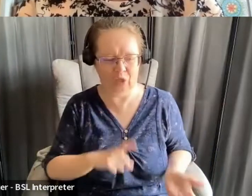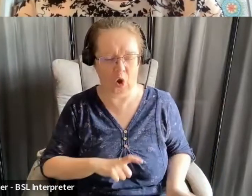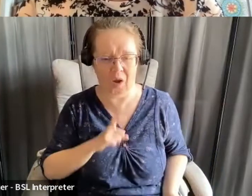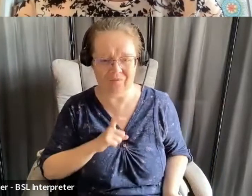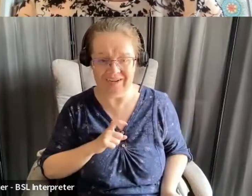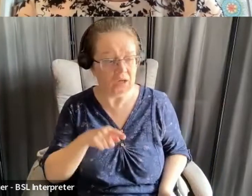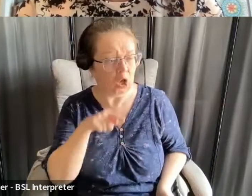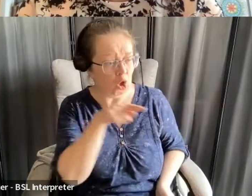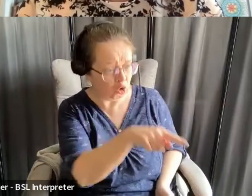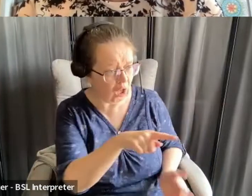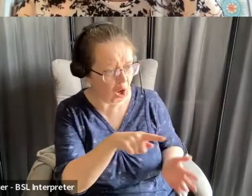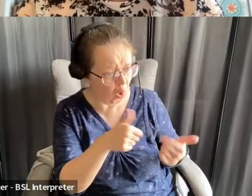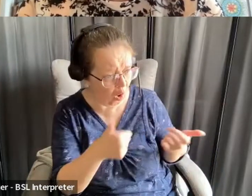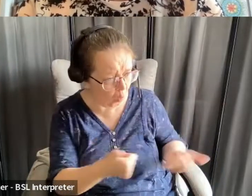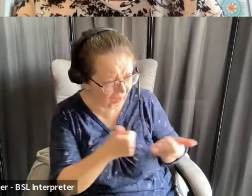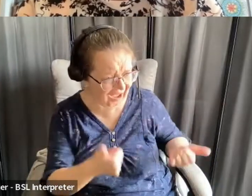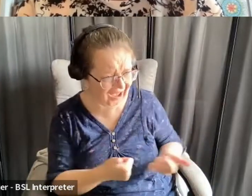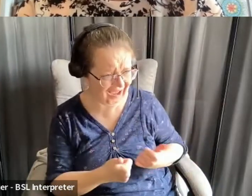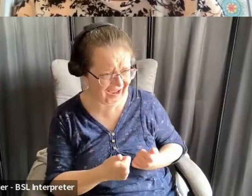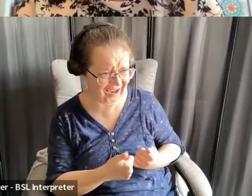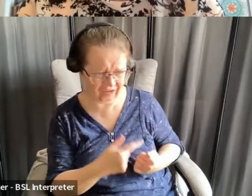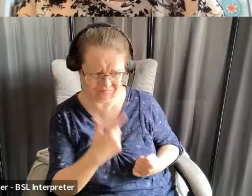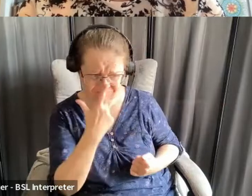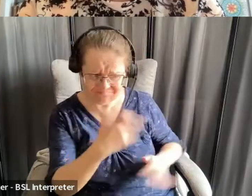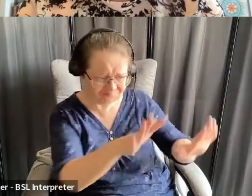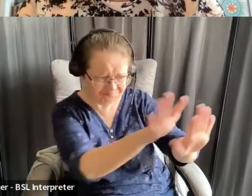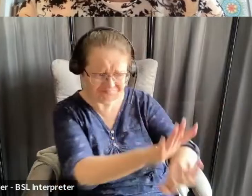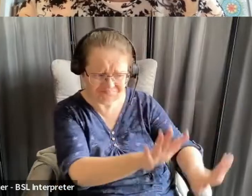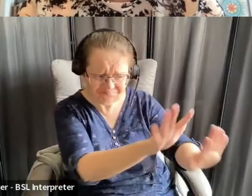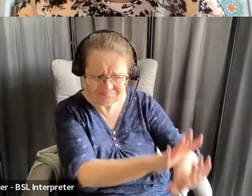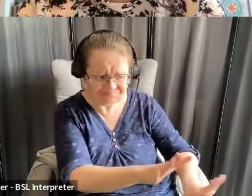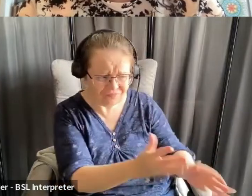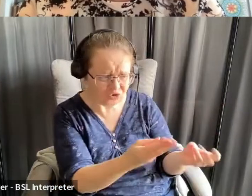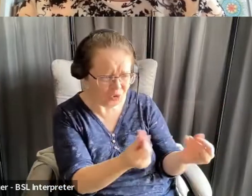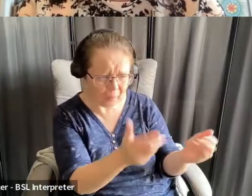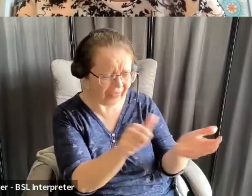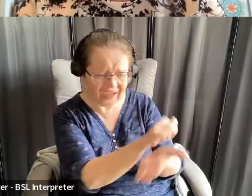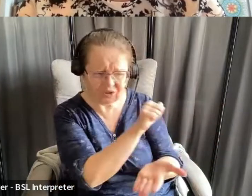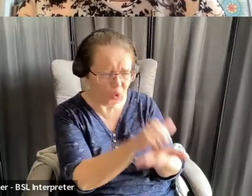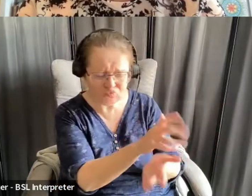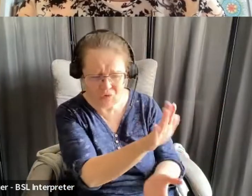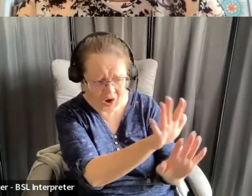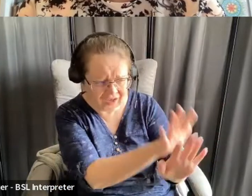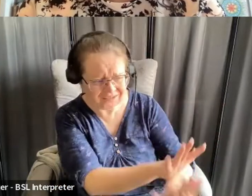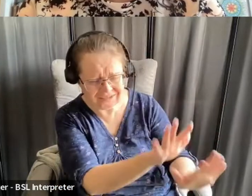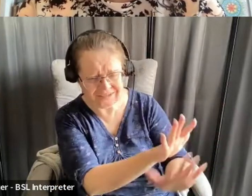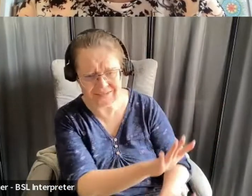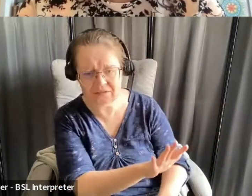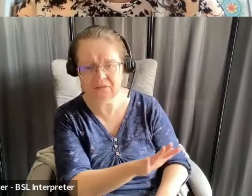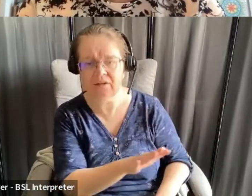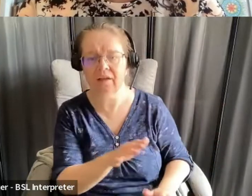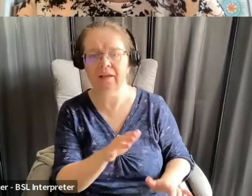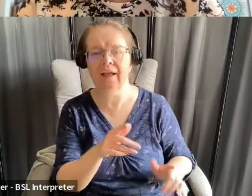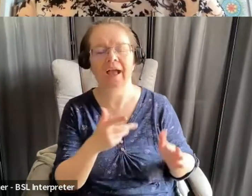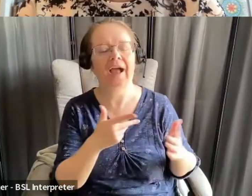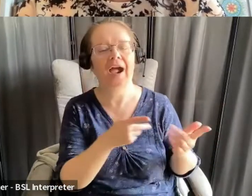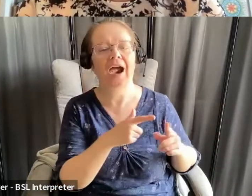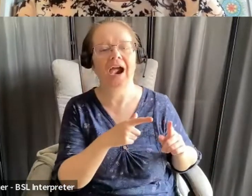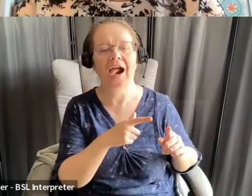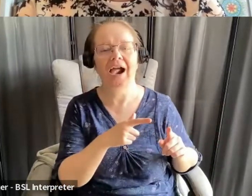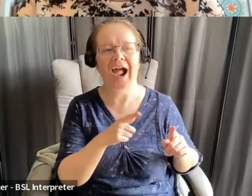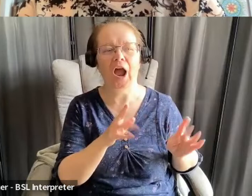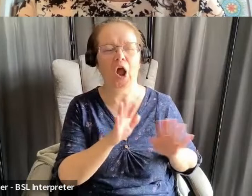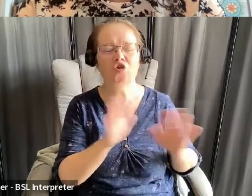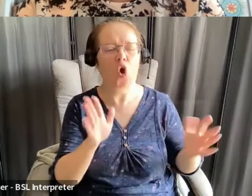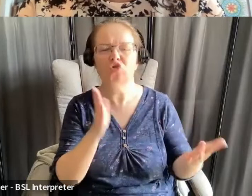you okay? Because you know that someone's not feeling okay. And it's learning a way of not trying to be intrusive,